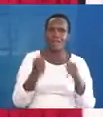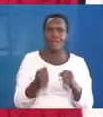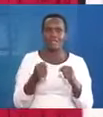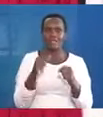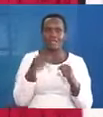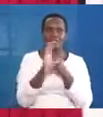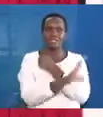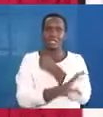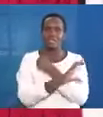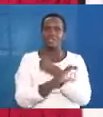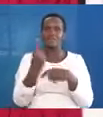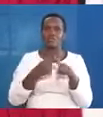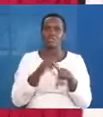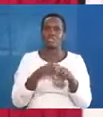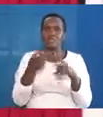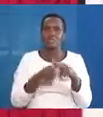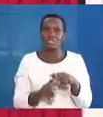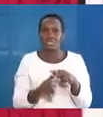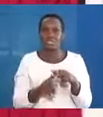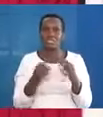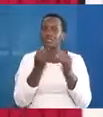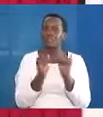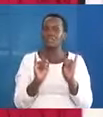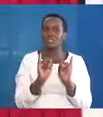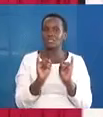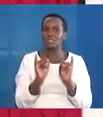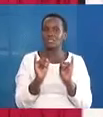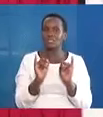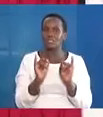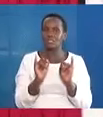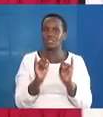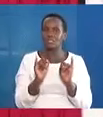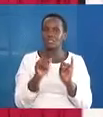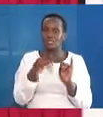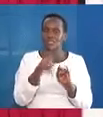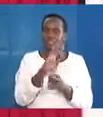dawn of independence, this bill